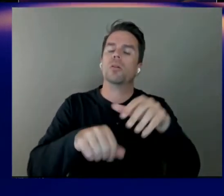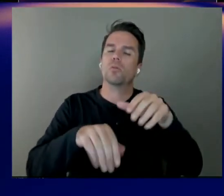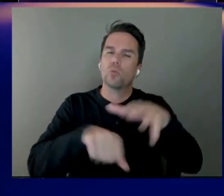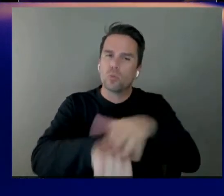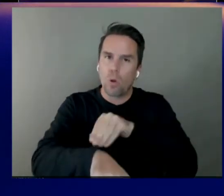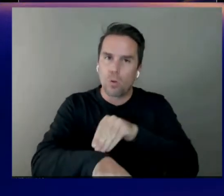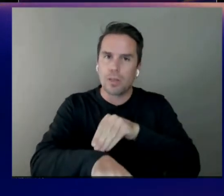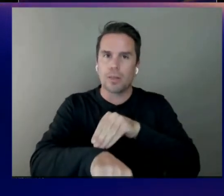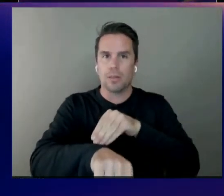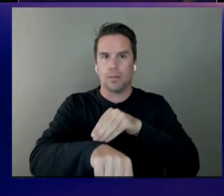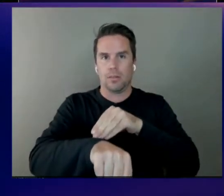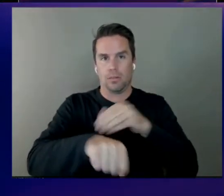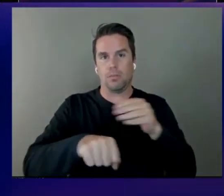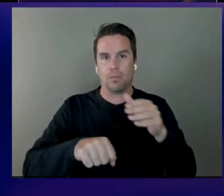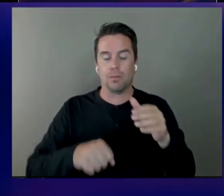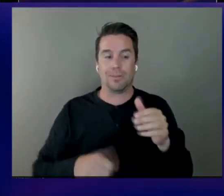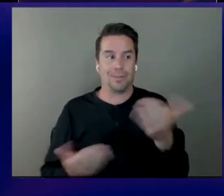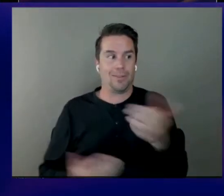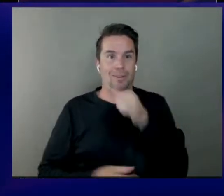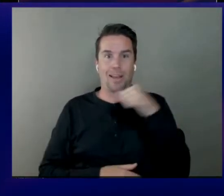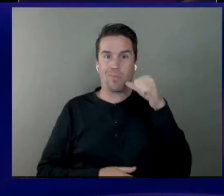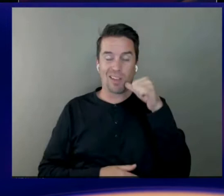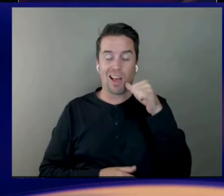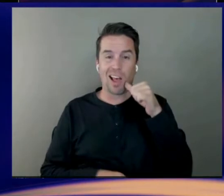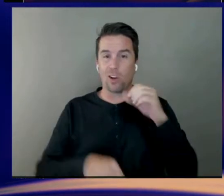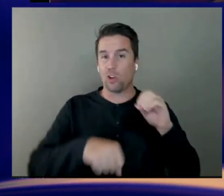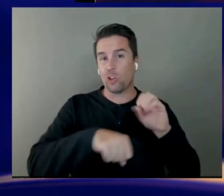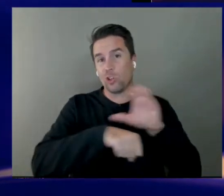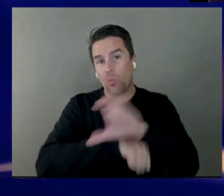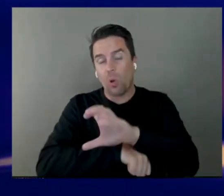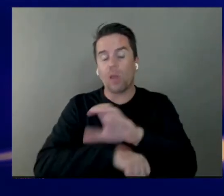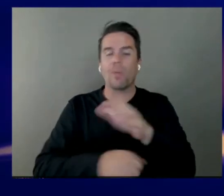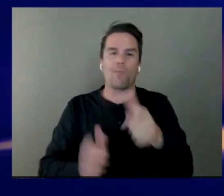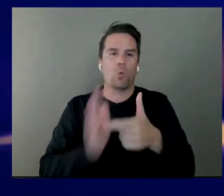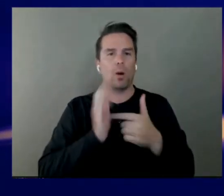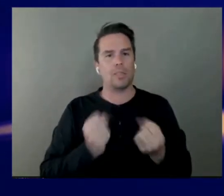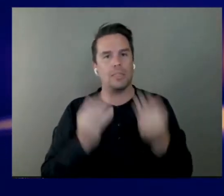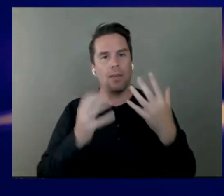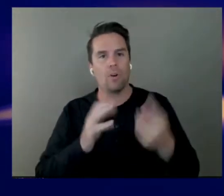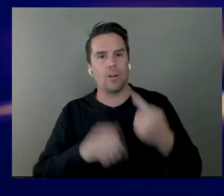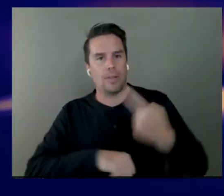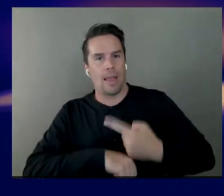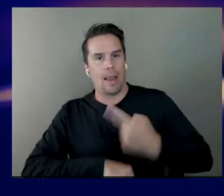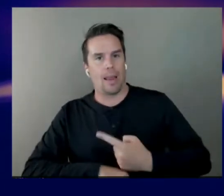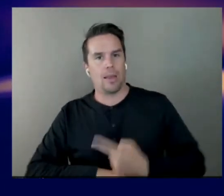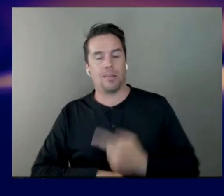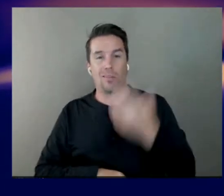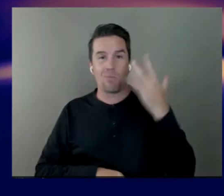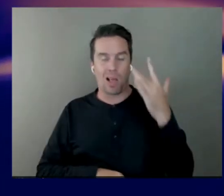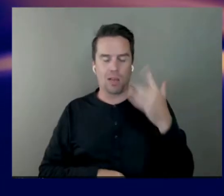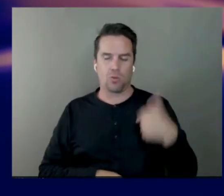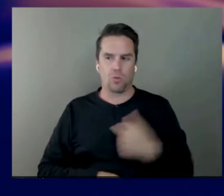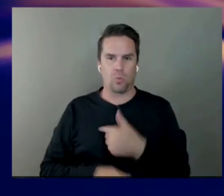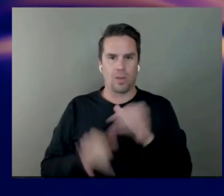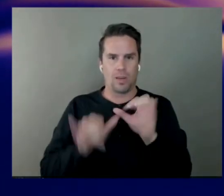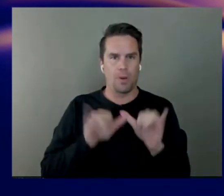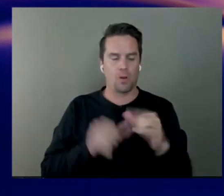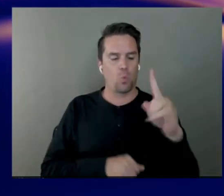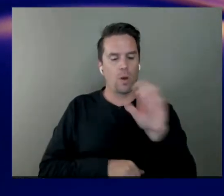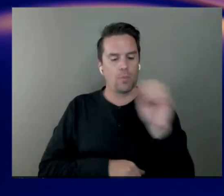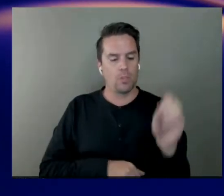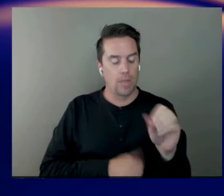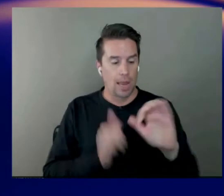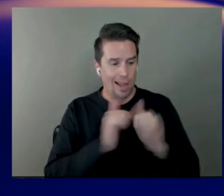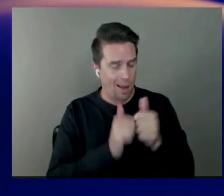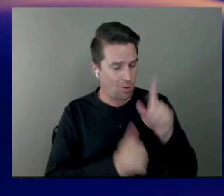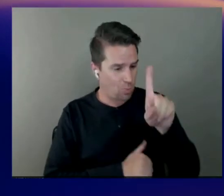glass scenario, we take days to do it. And the reason we do that is so we can measure that 1%. How does the 1% behave? How does the